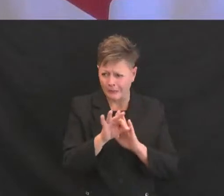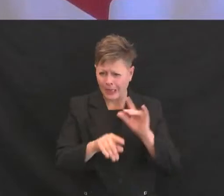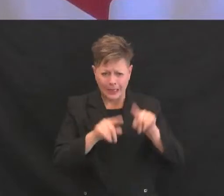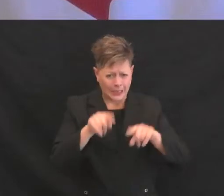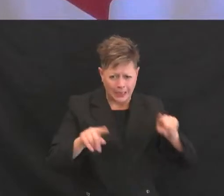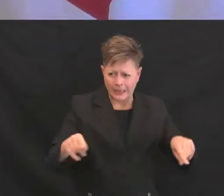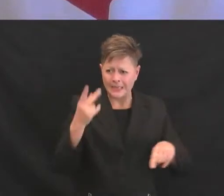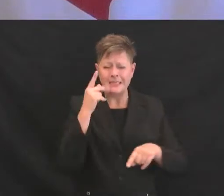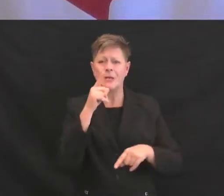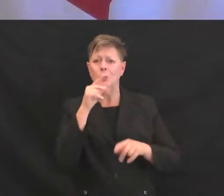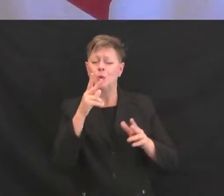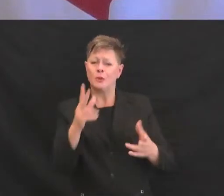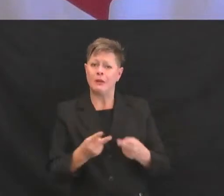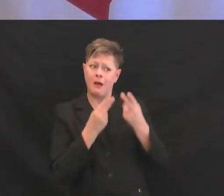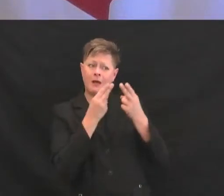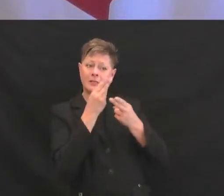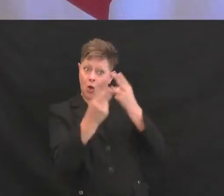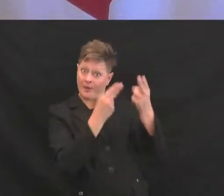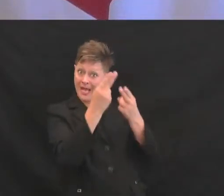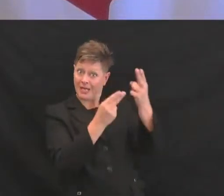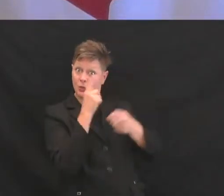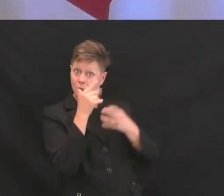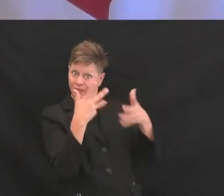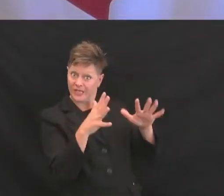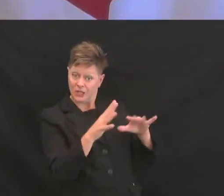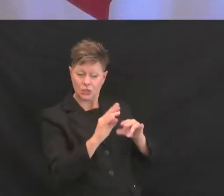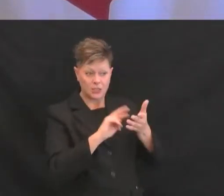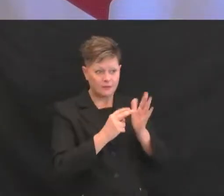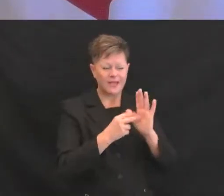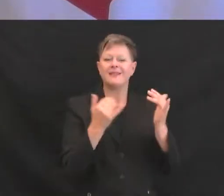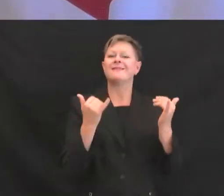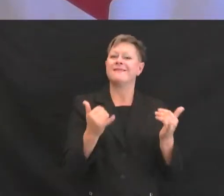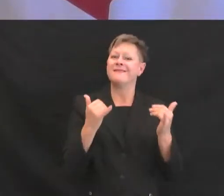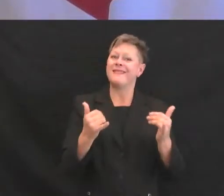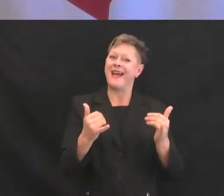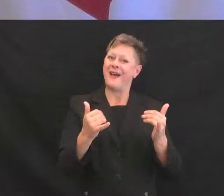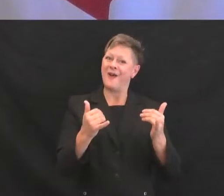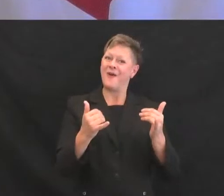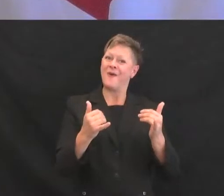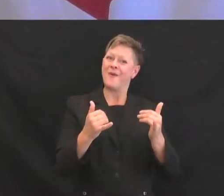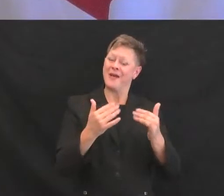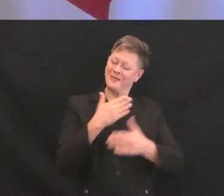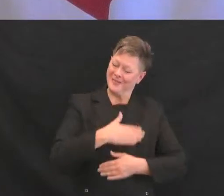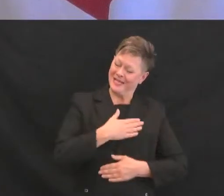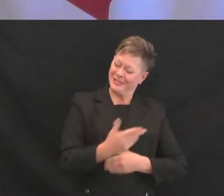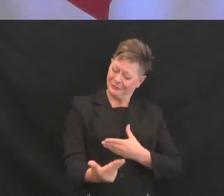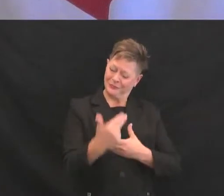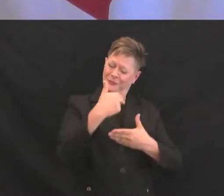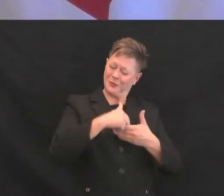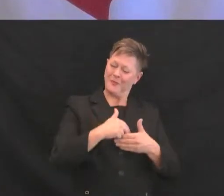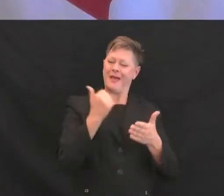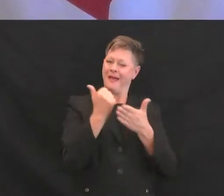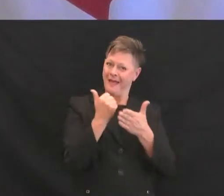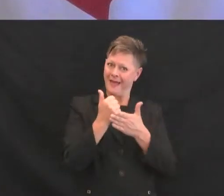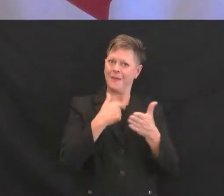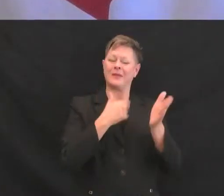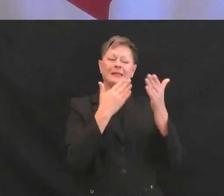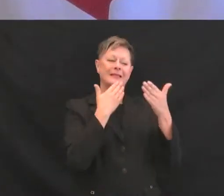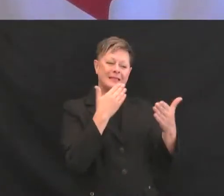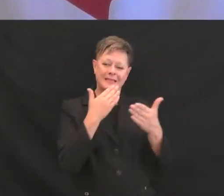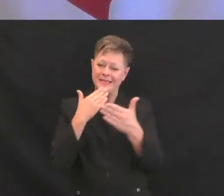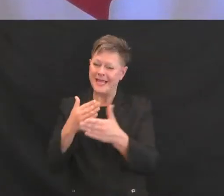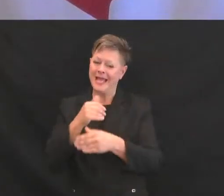nominations. So please join me as Chancellor of the Order of Newfoundland and Labrador to thank the members of the Council for